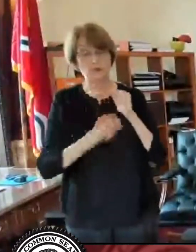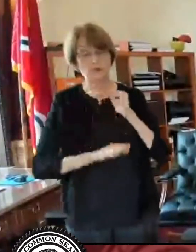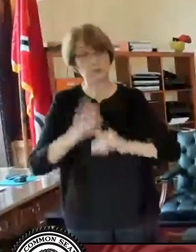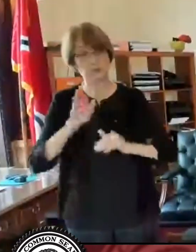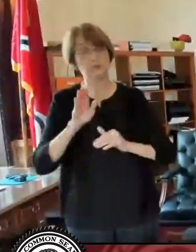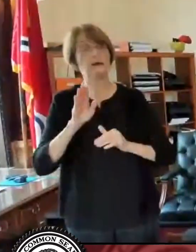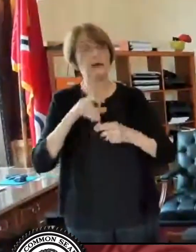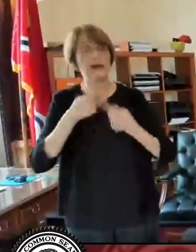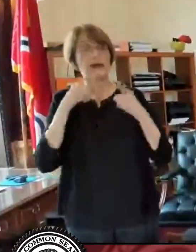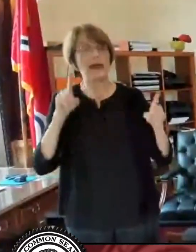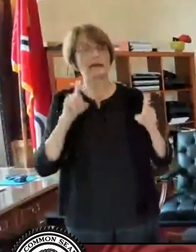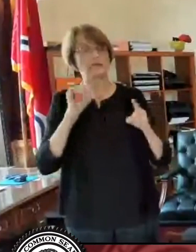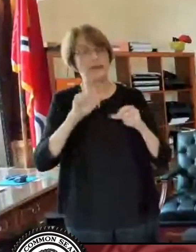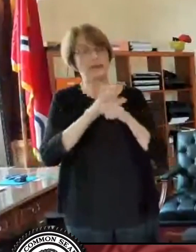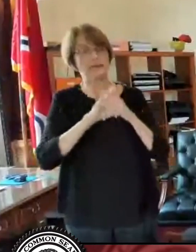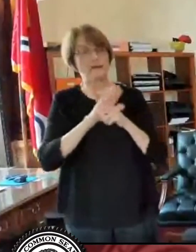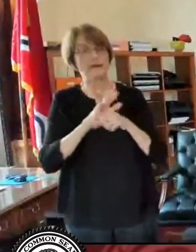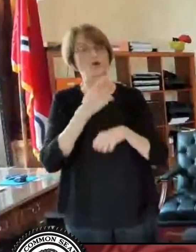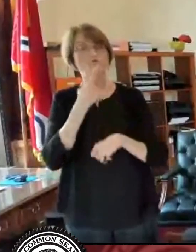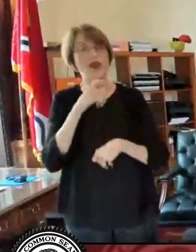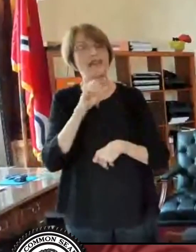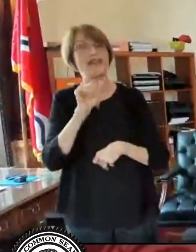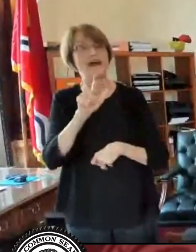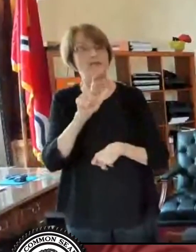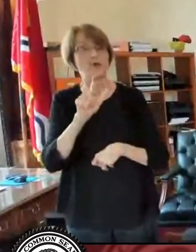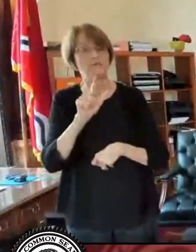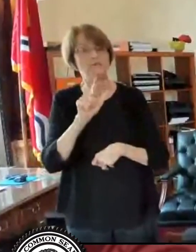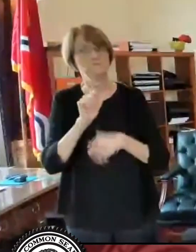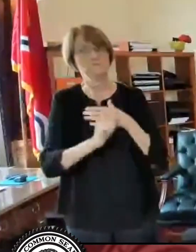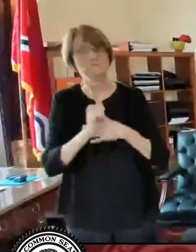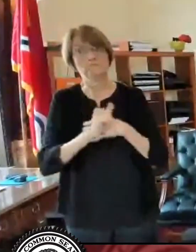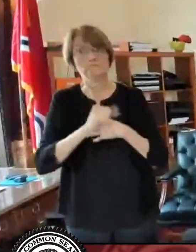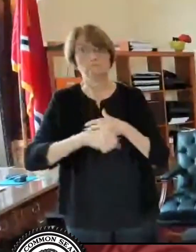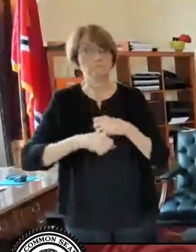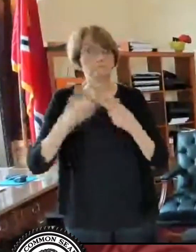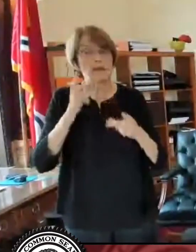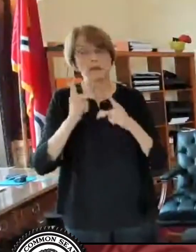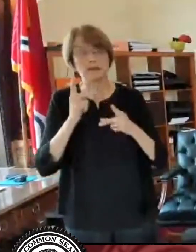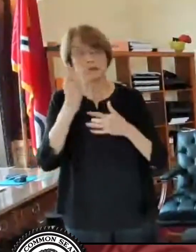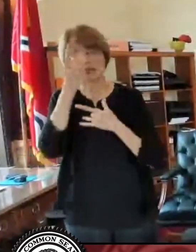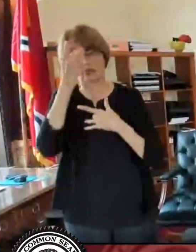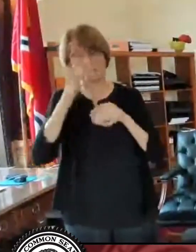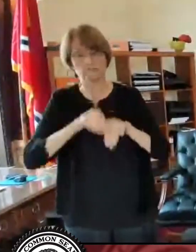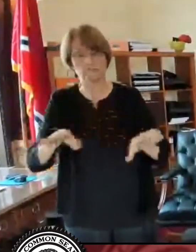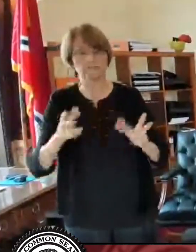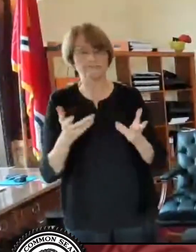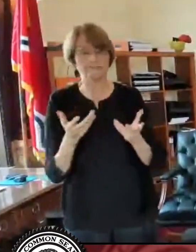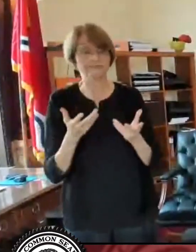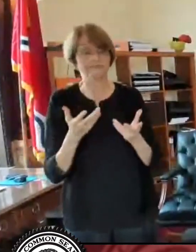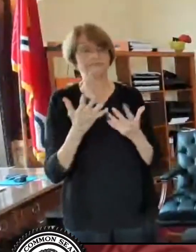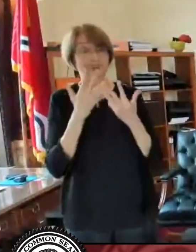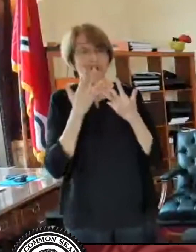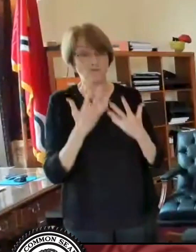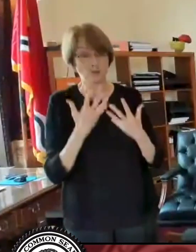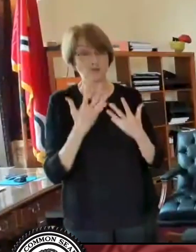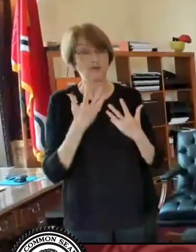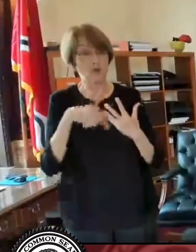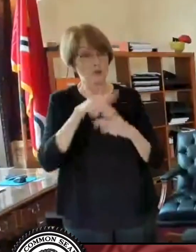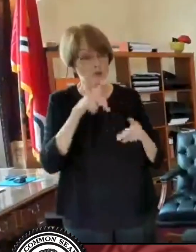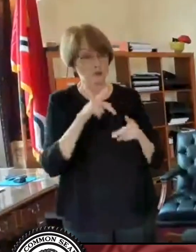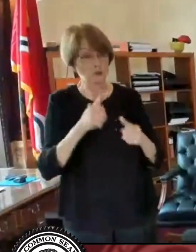Yesterday they announced, and so, you know, unfortunately, some of those folks will also be in hospitals that are here in St.